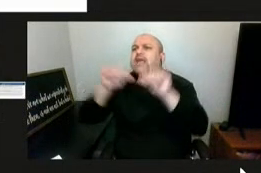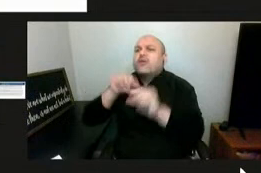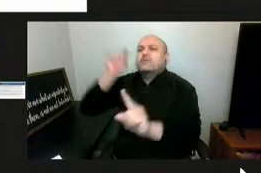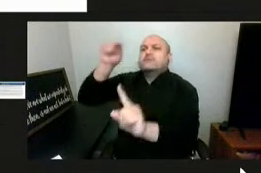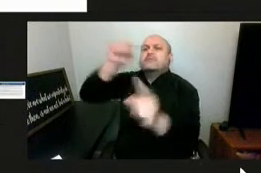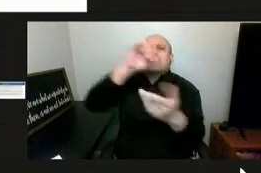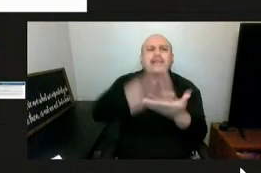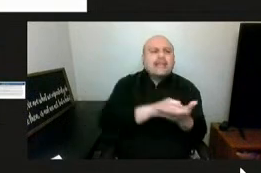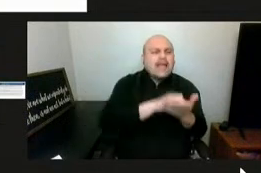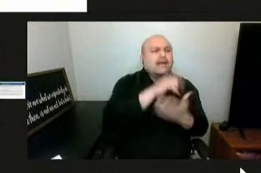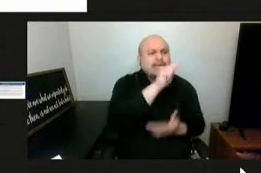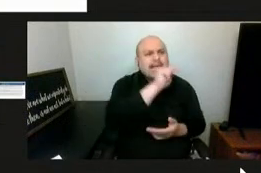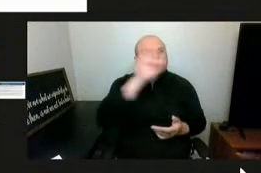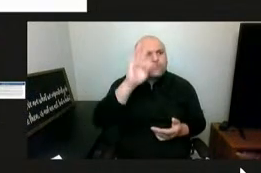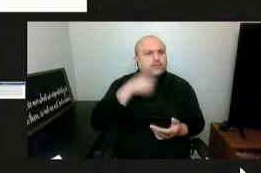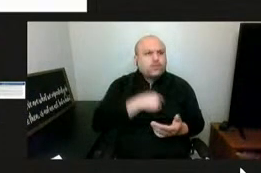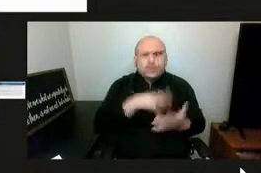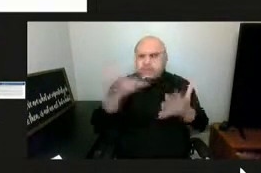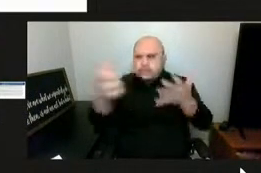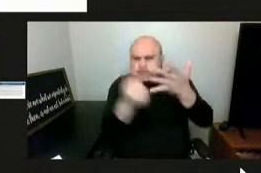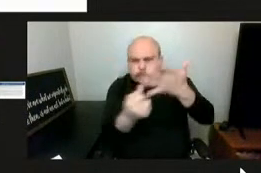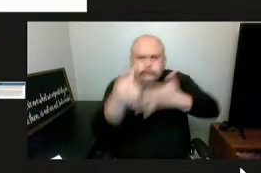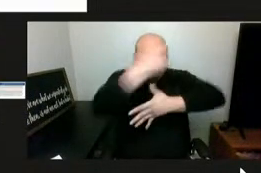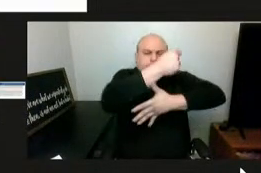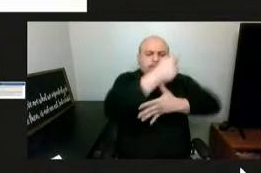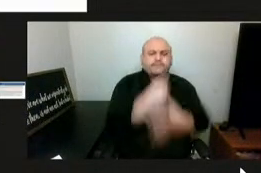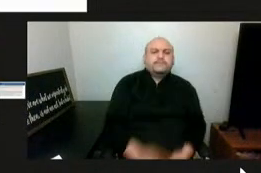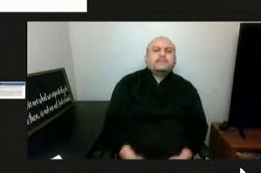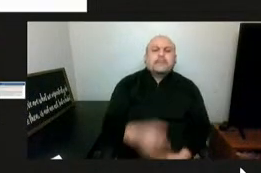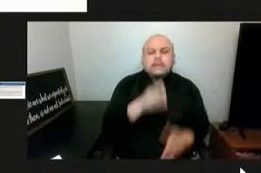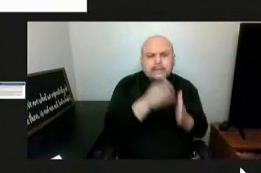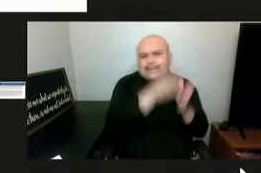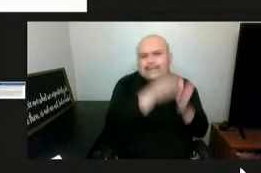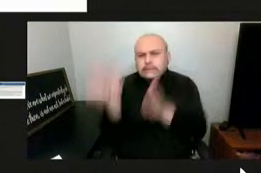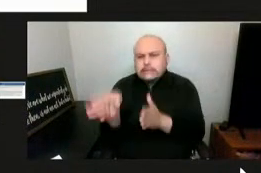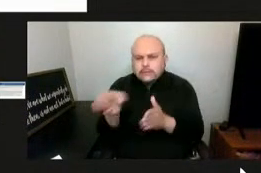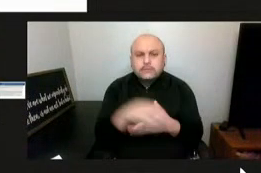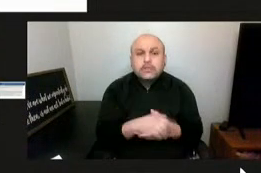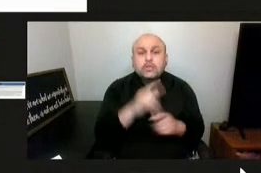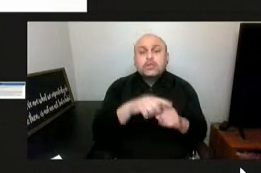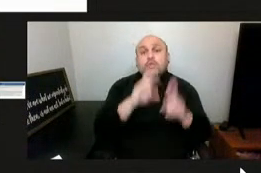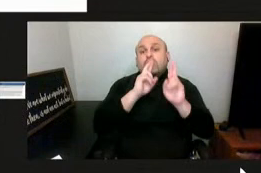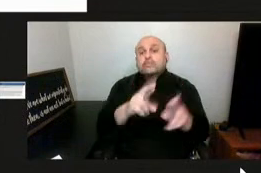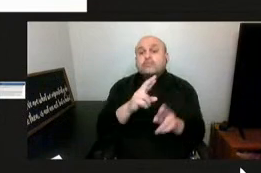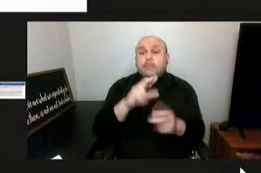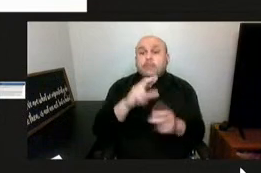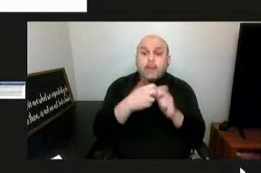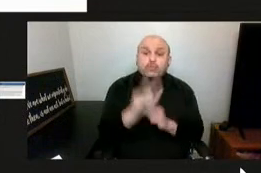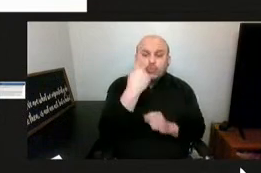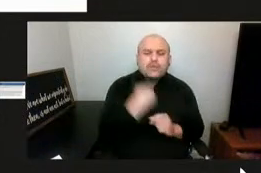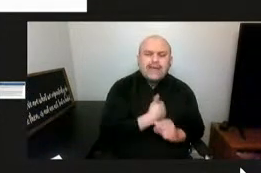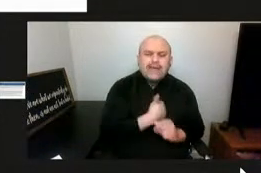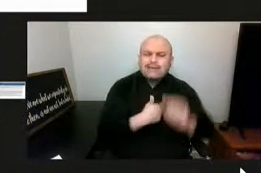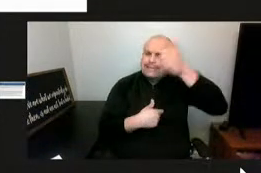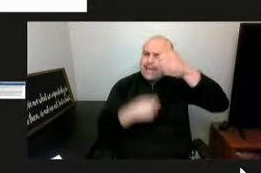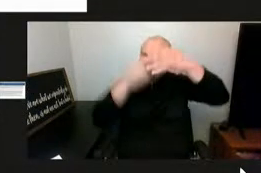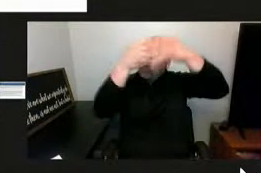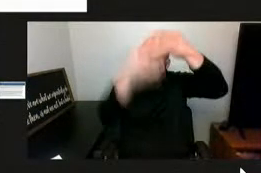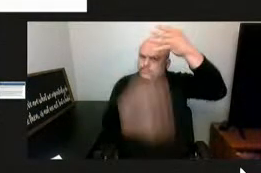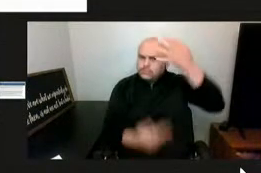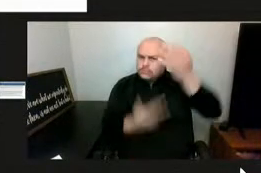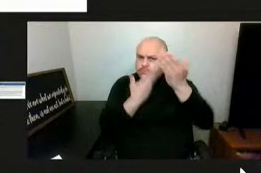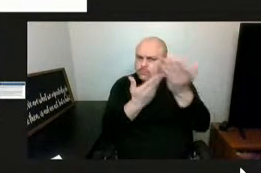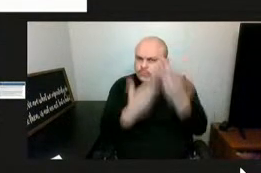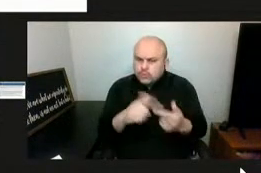is prioritizing. Next slide, please. To respond to problem 2, we have 10 recommendations that seek to leverage the power of